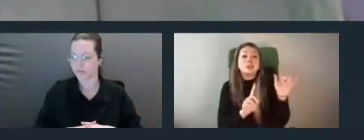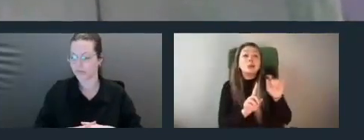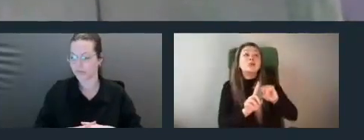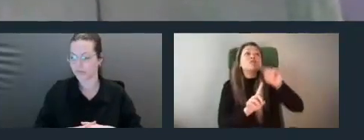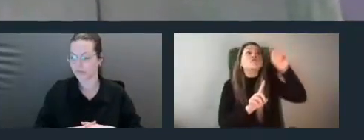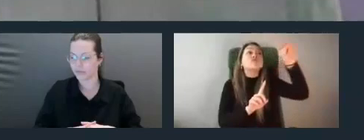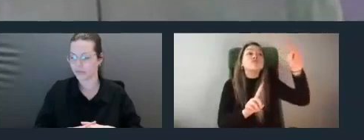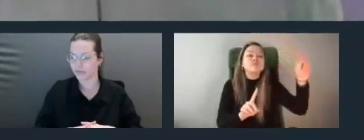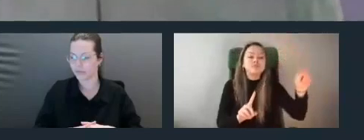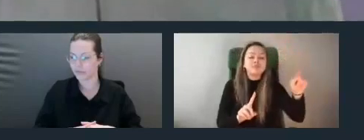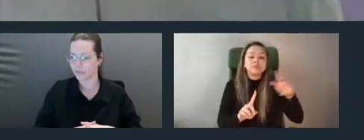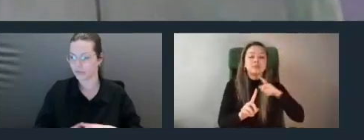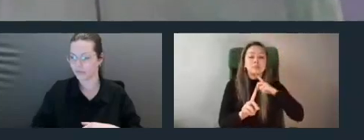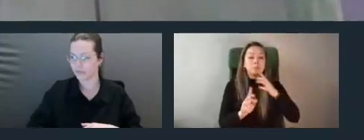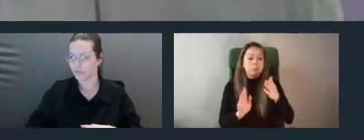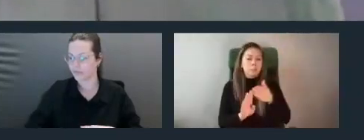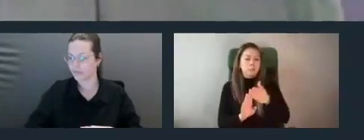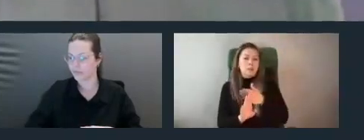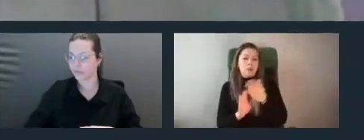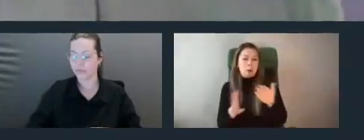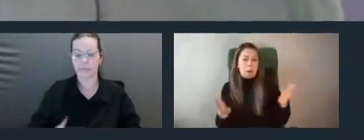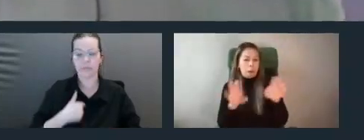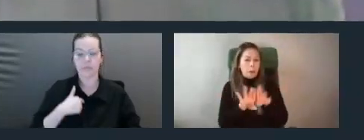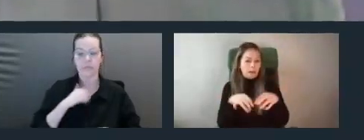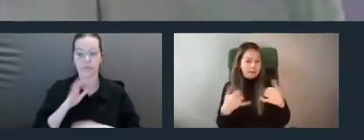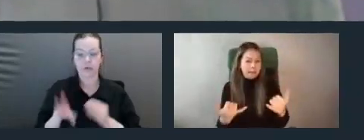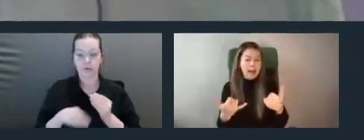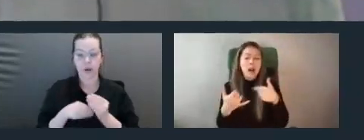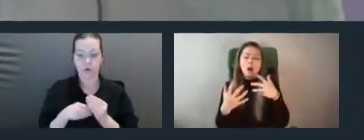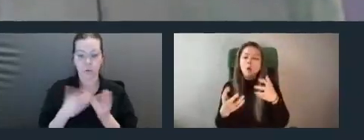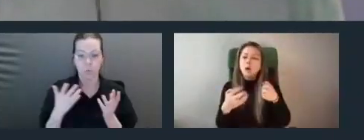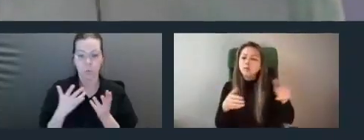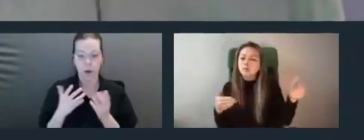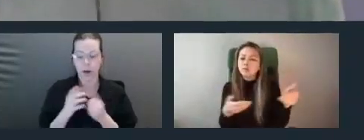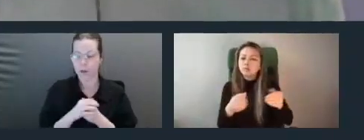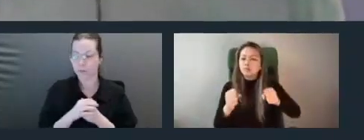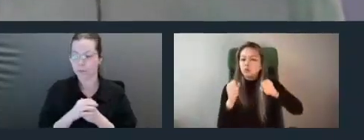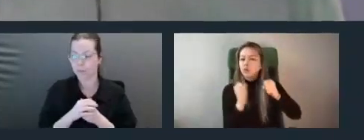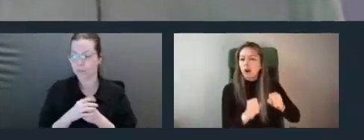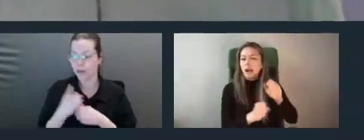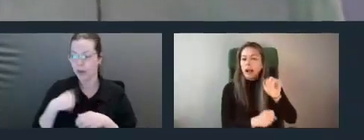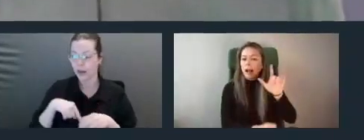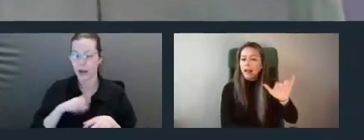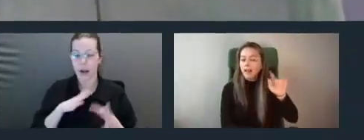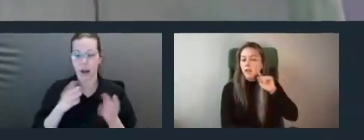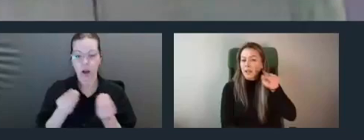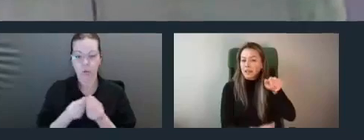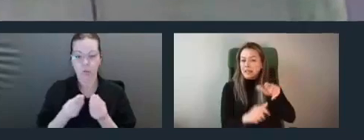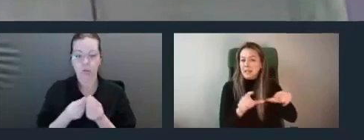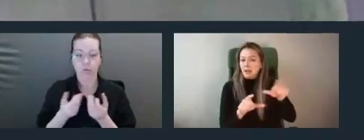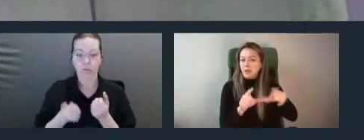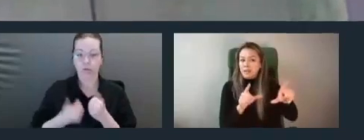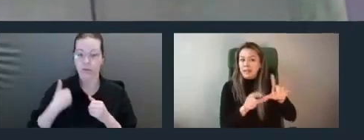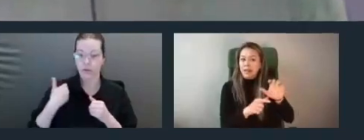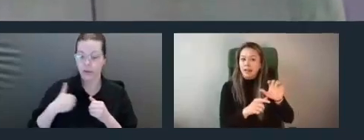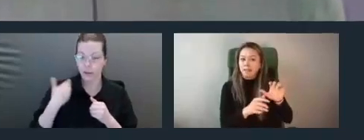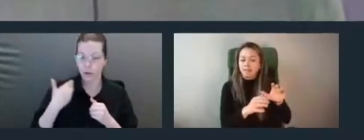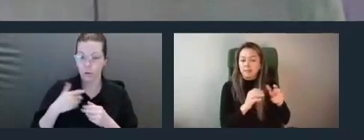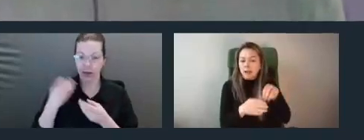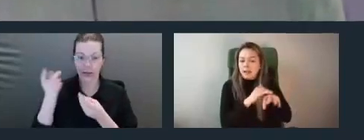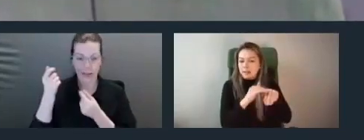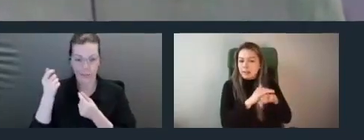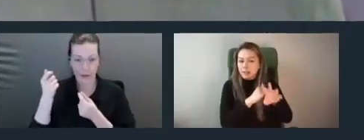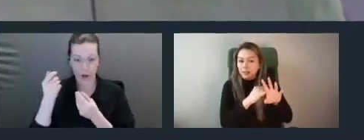introduce a strong ally of the Language Access Coalition of Canada since it began in Ontario. Ontario NDP member